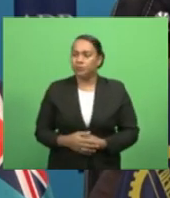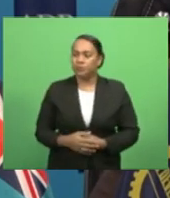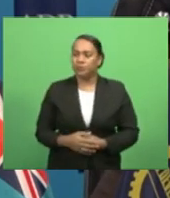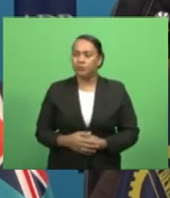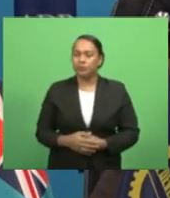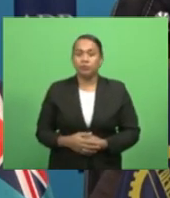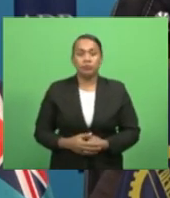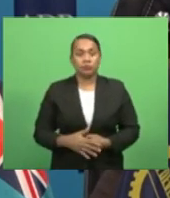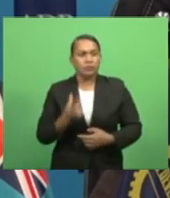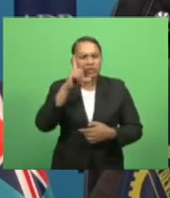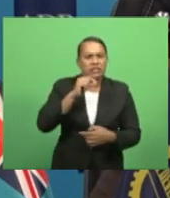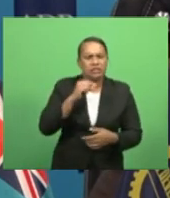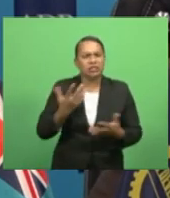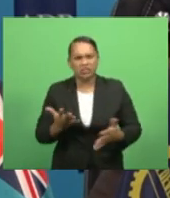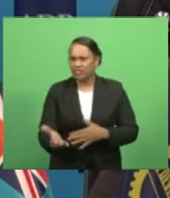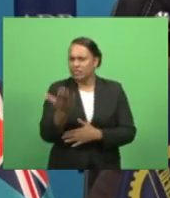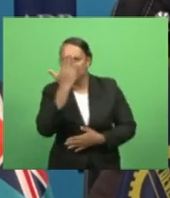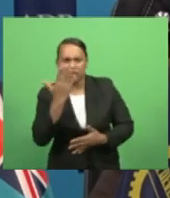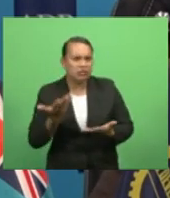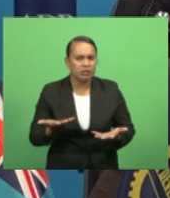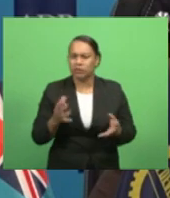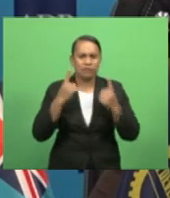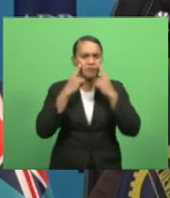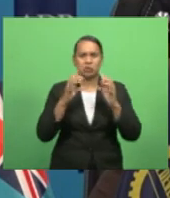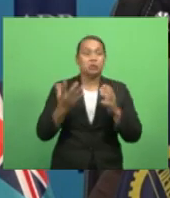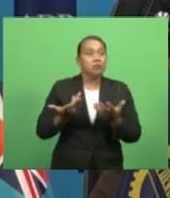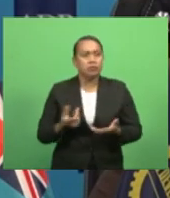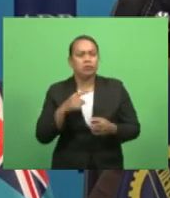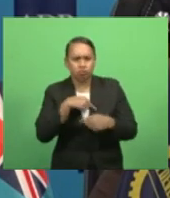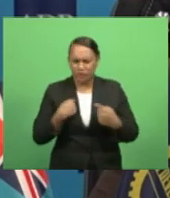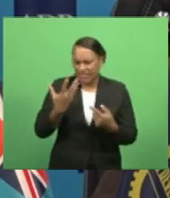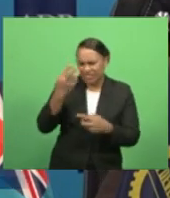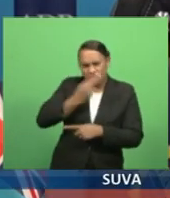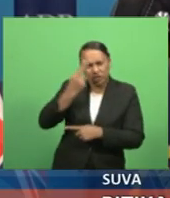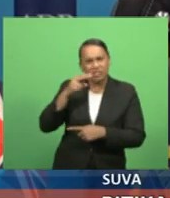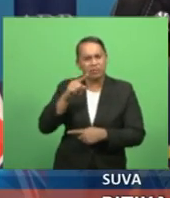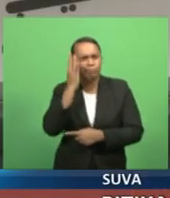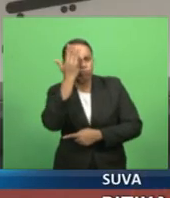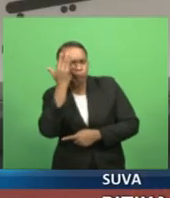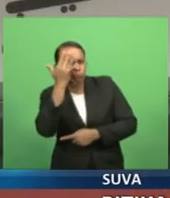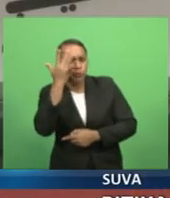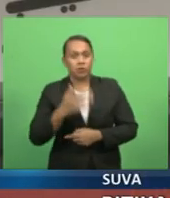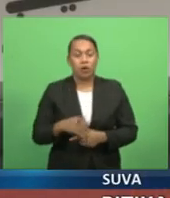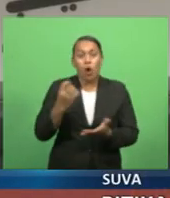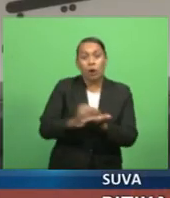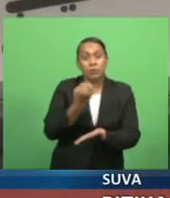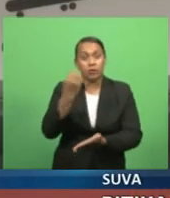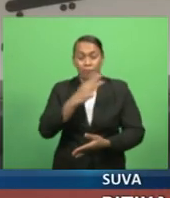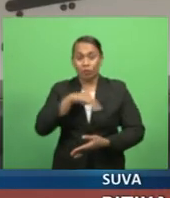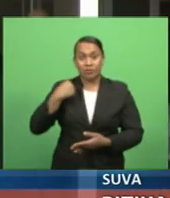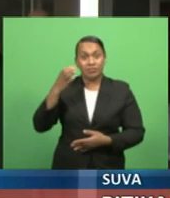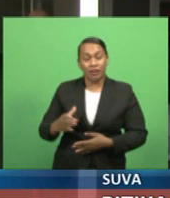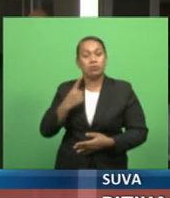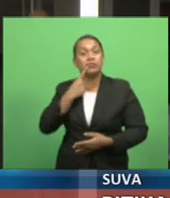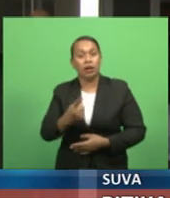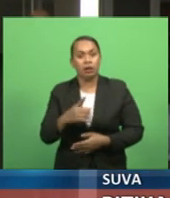or decisions aren't made overnight. There are various risks to be considered. The Economy Minister emphasising that a number of factors must be